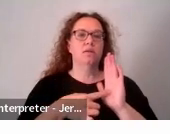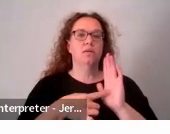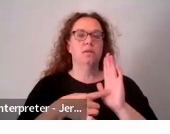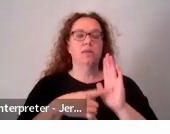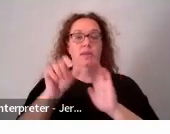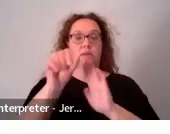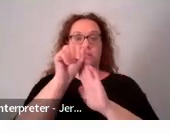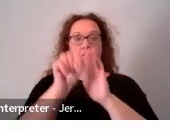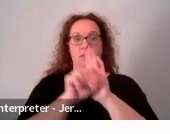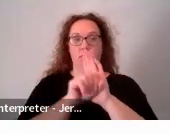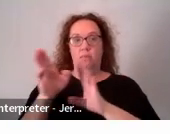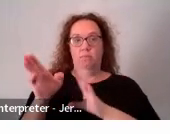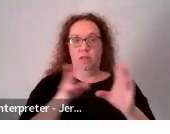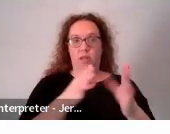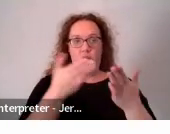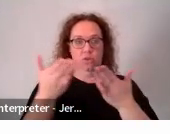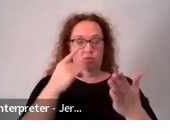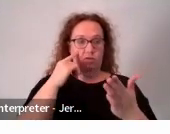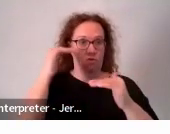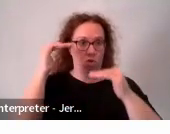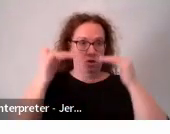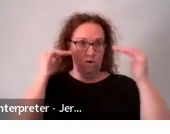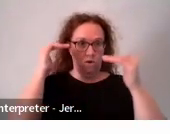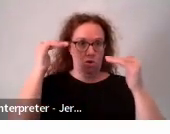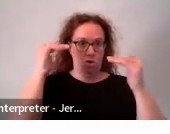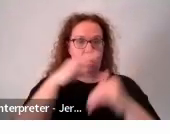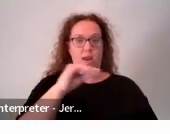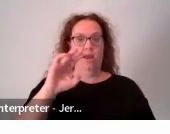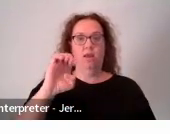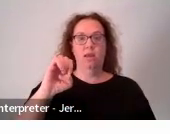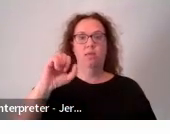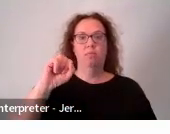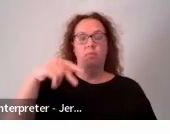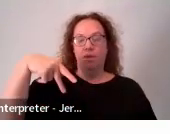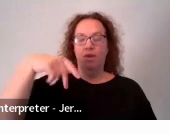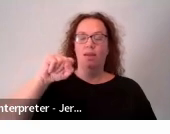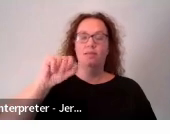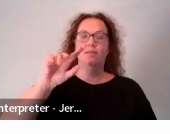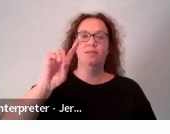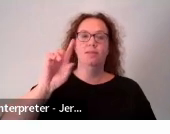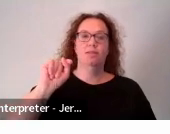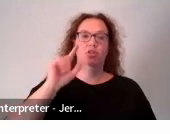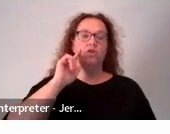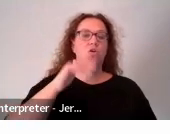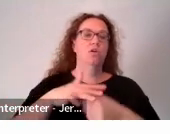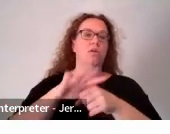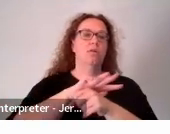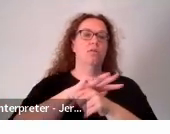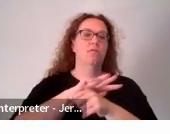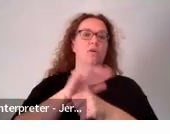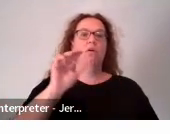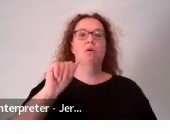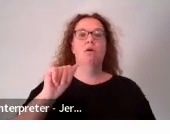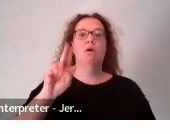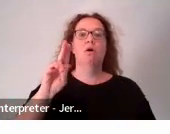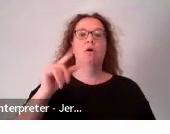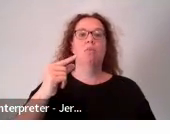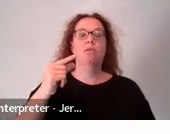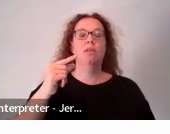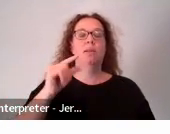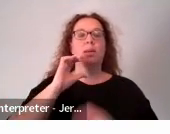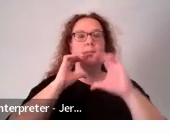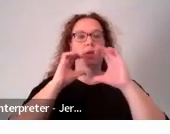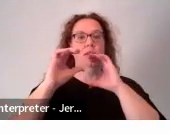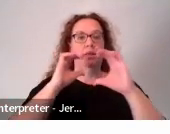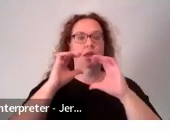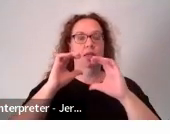the state plan services for adults and EPSDT could cover an augmented communication device if